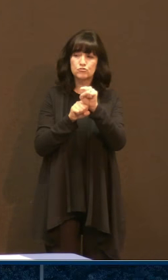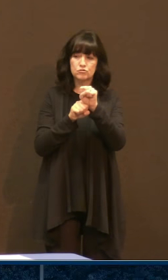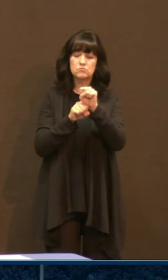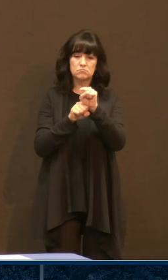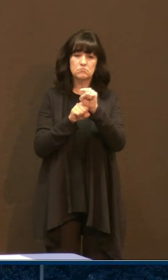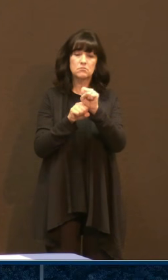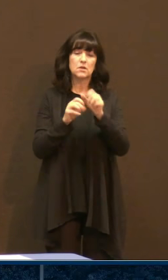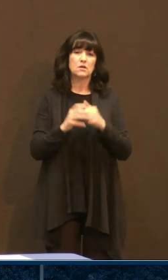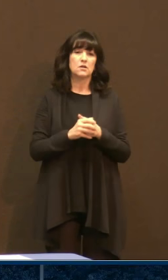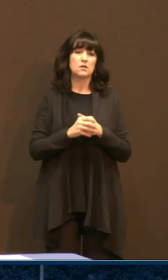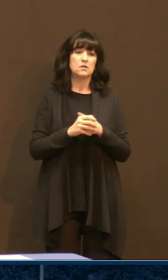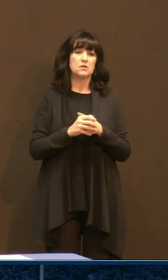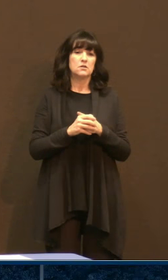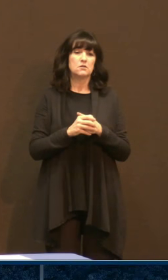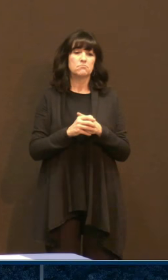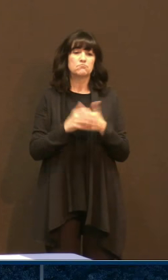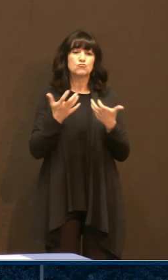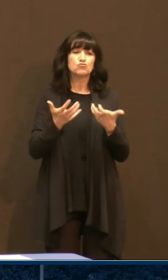We do have